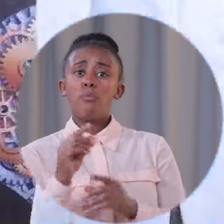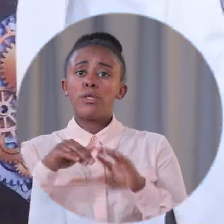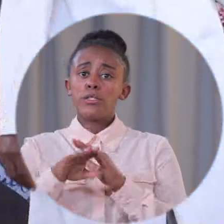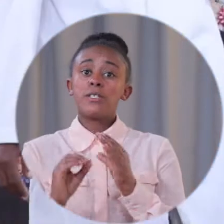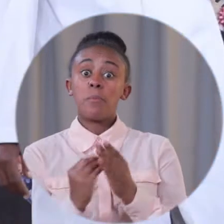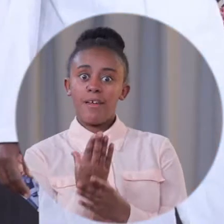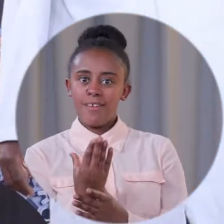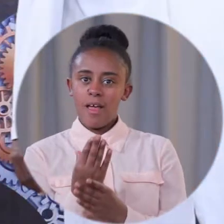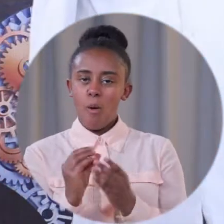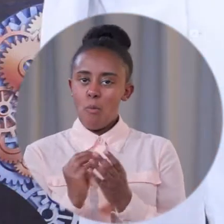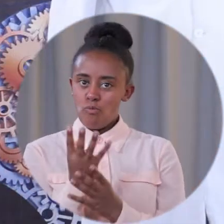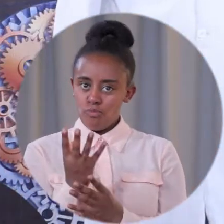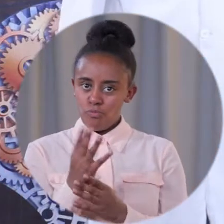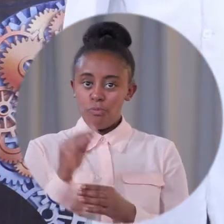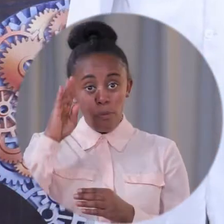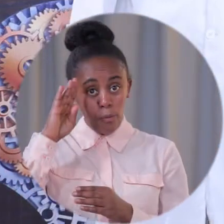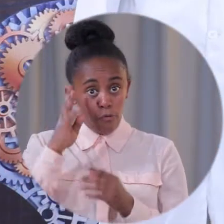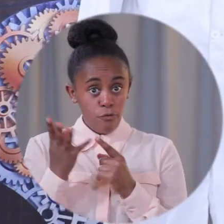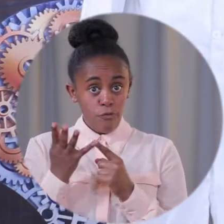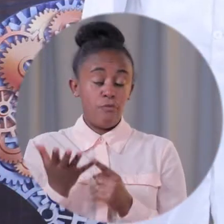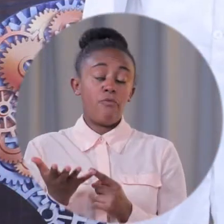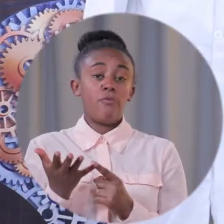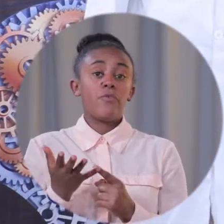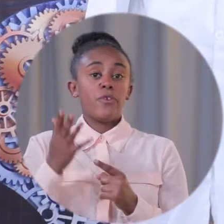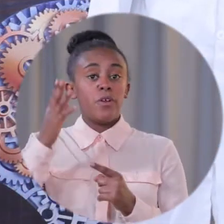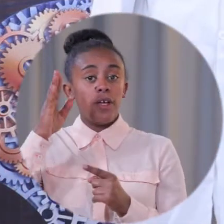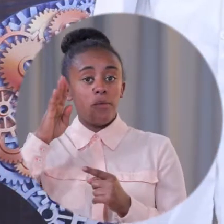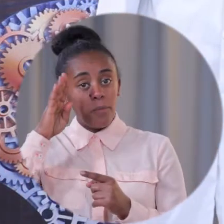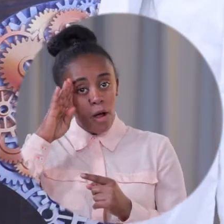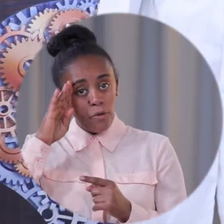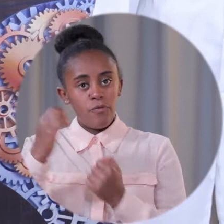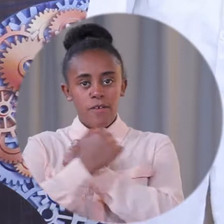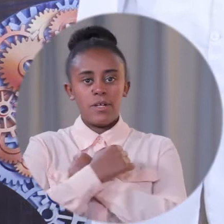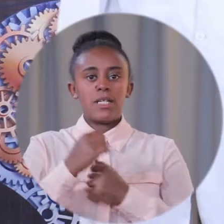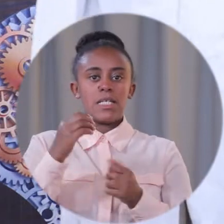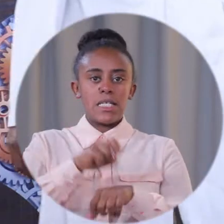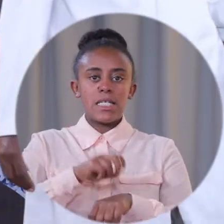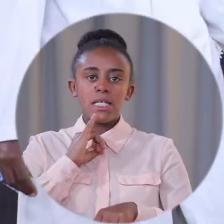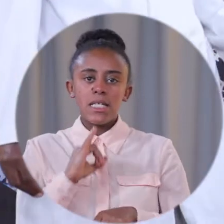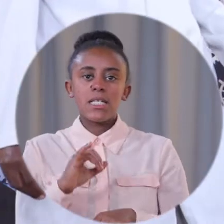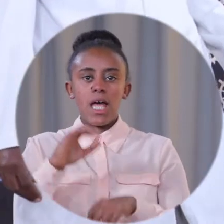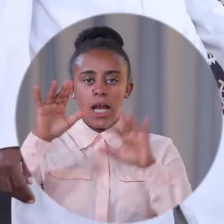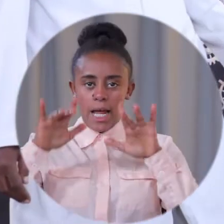4, Berhanu's brother's favorite season is the rainy season.